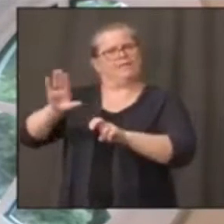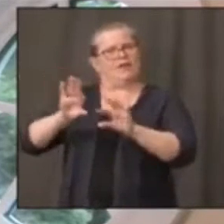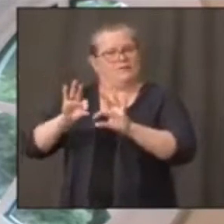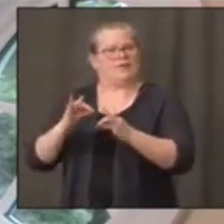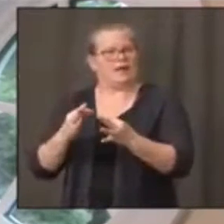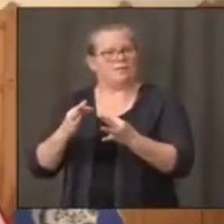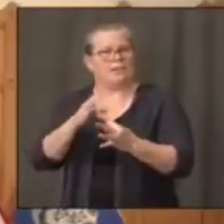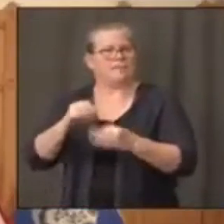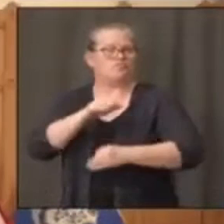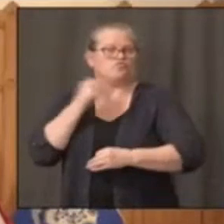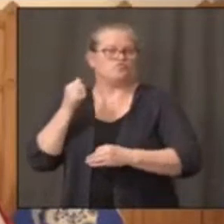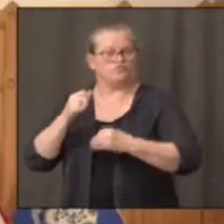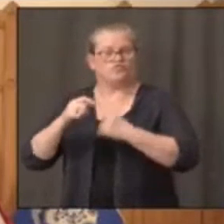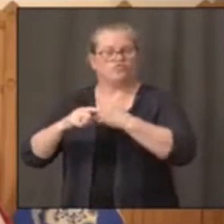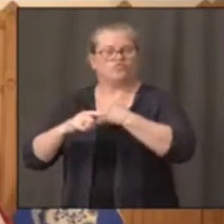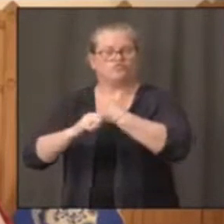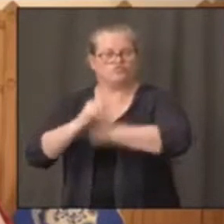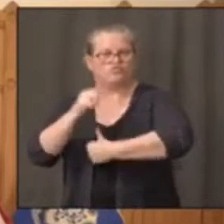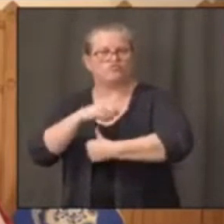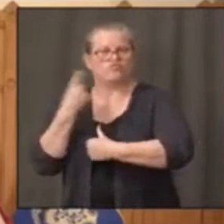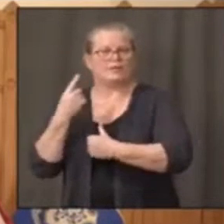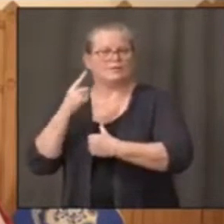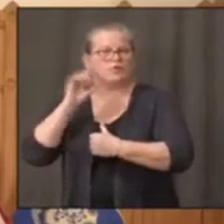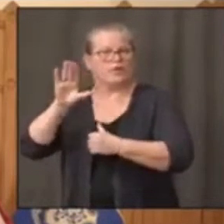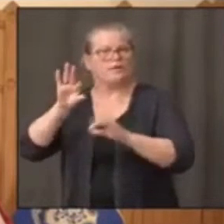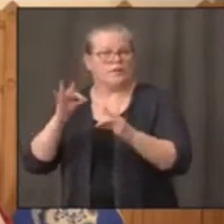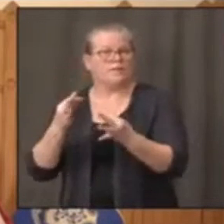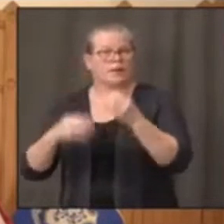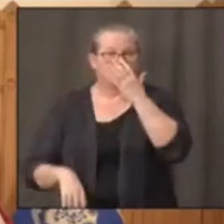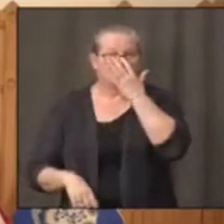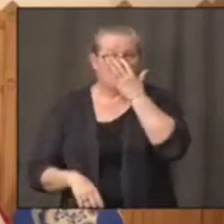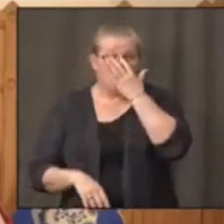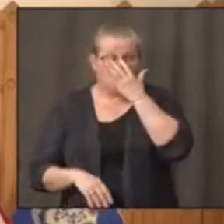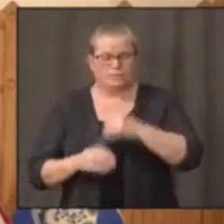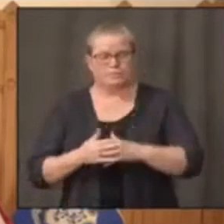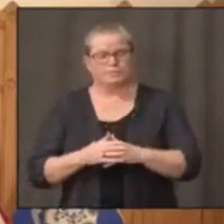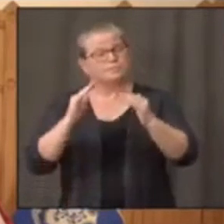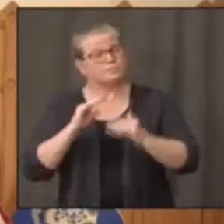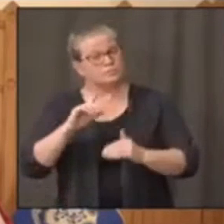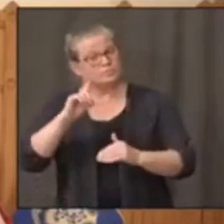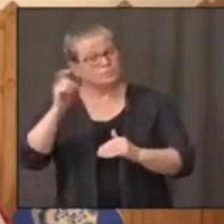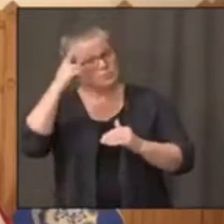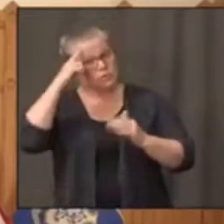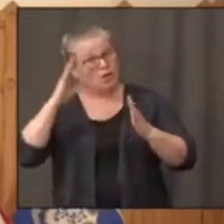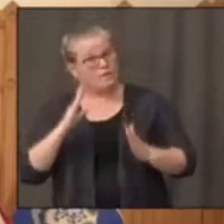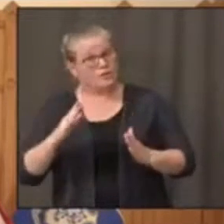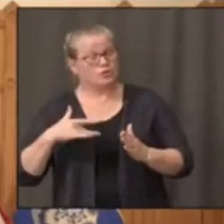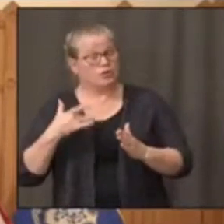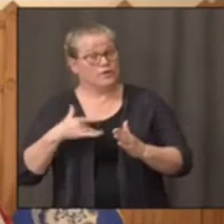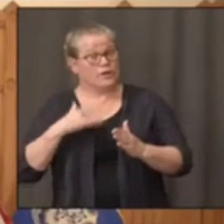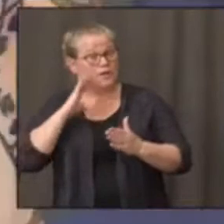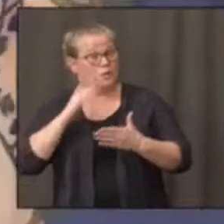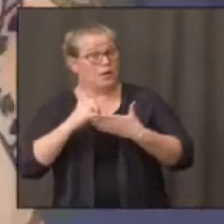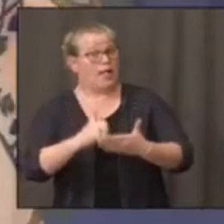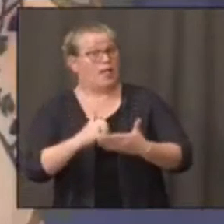Governor, wouldn't it be a good idea to lower school populations, though, by 20% anyway?